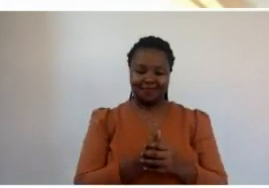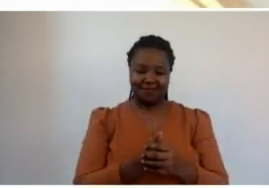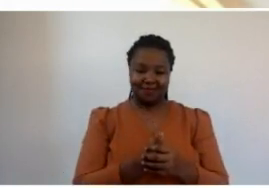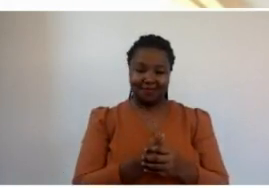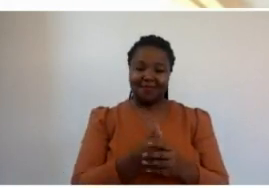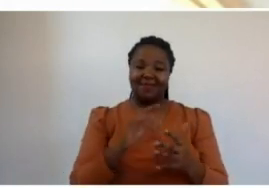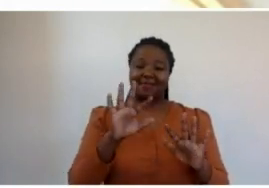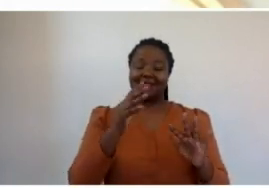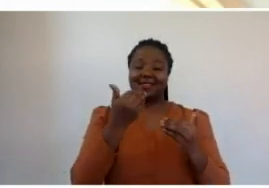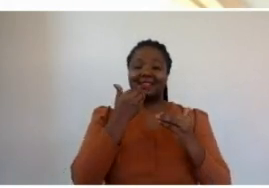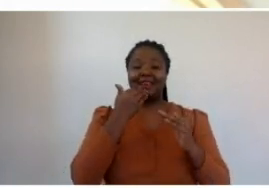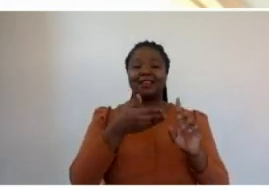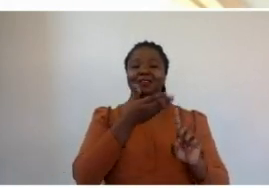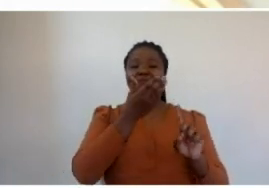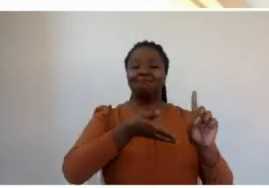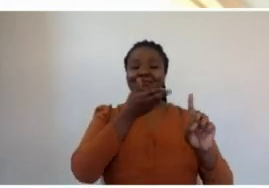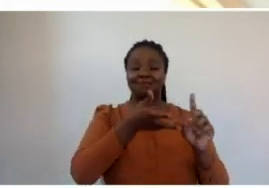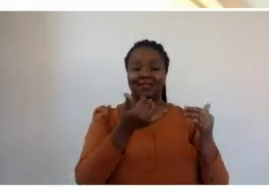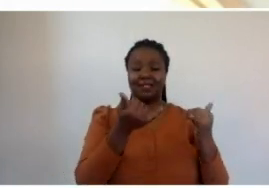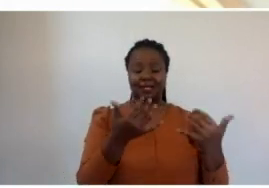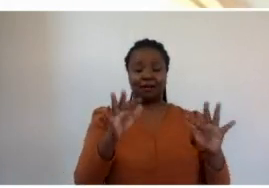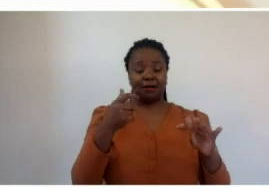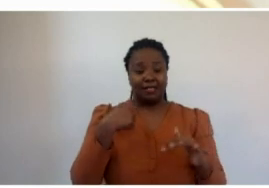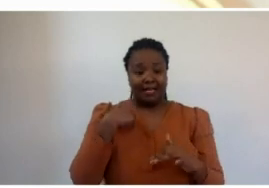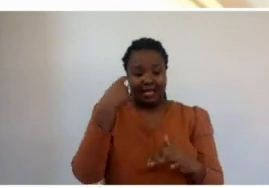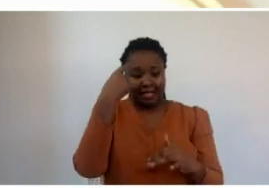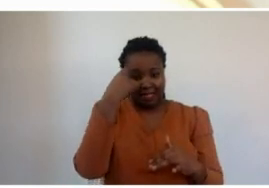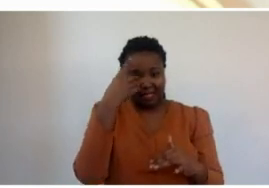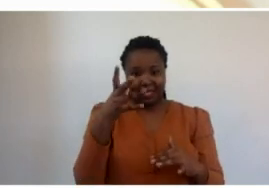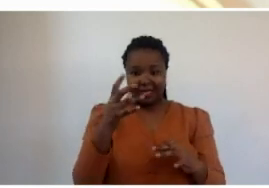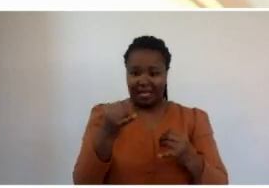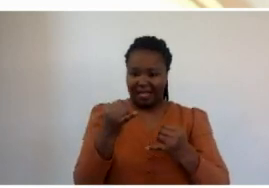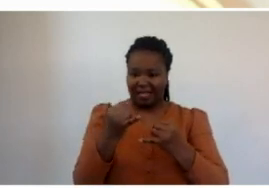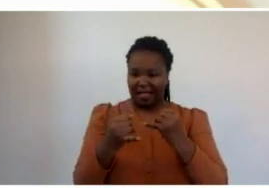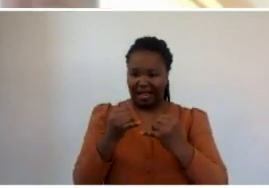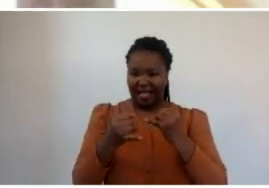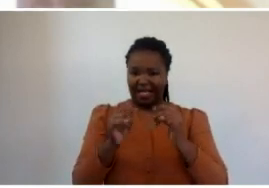Triggs. And I think that this final point that you've made, that